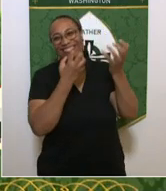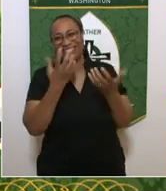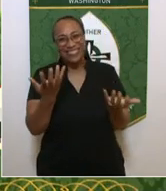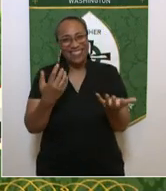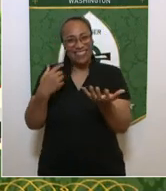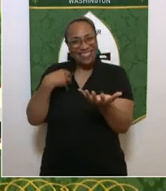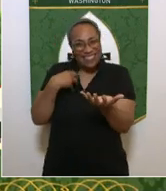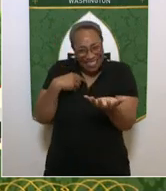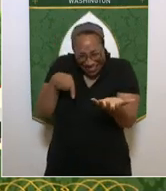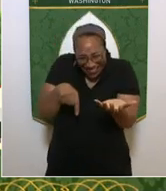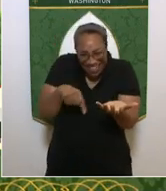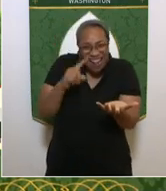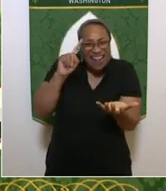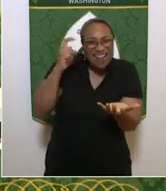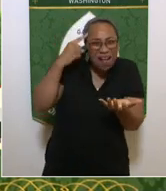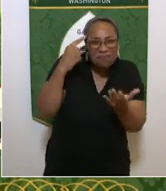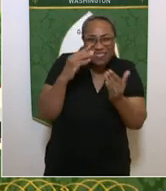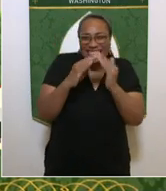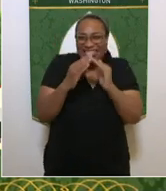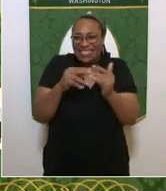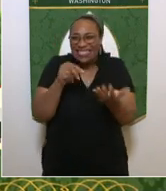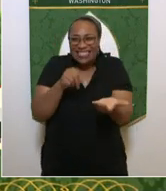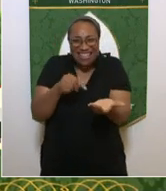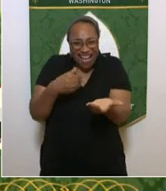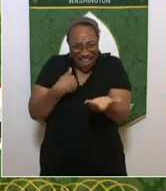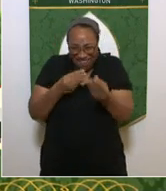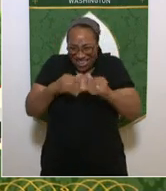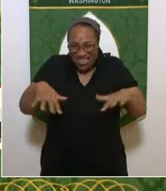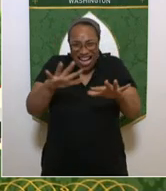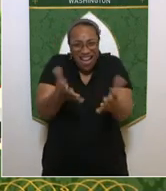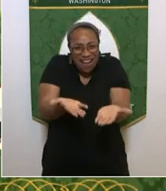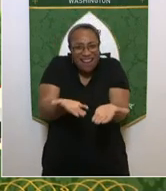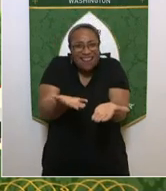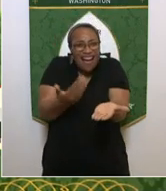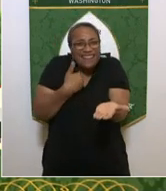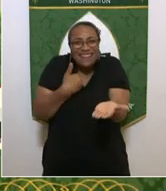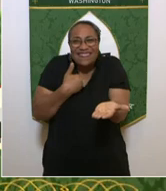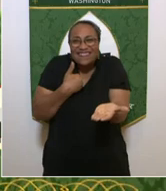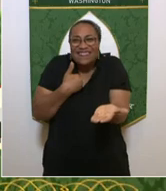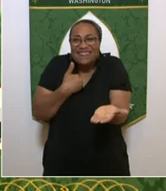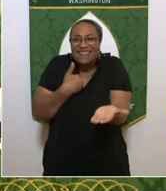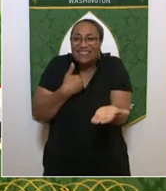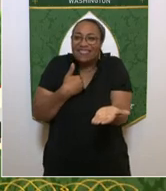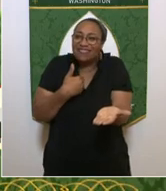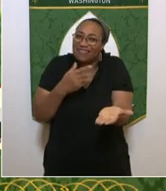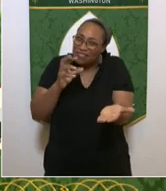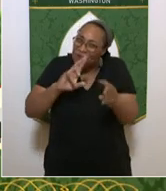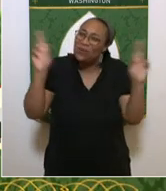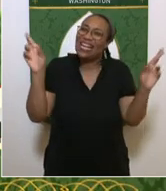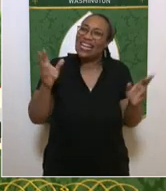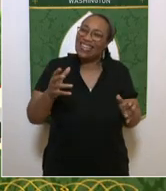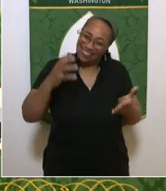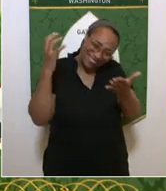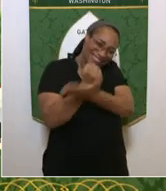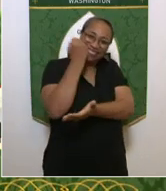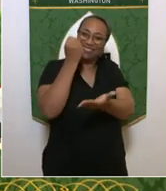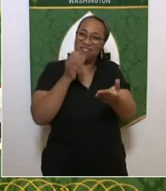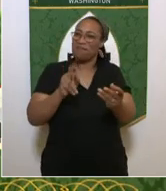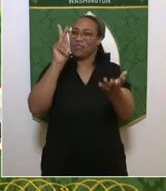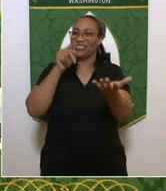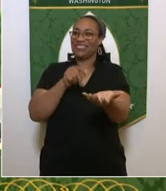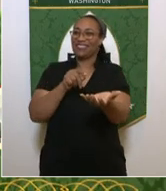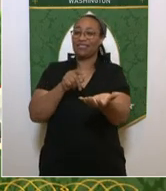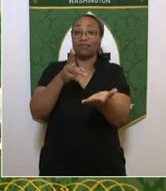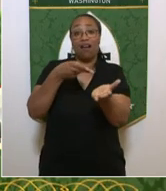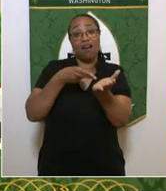have 100 acres, and we're ready to put it to great use. So that was a non-answer to your